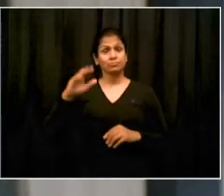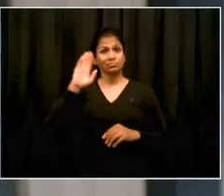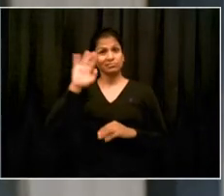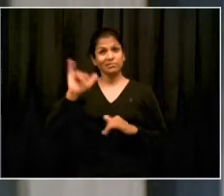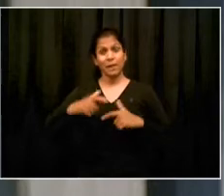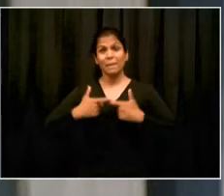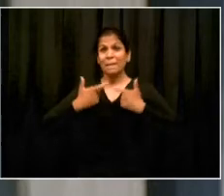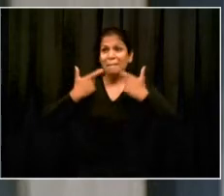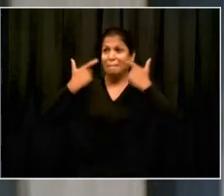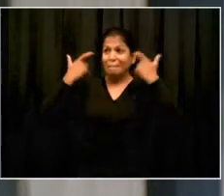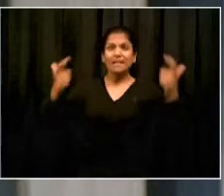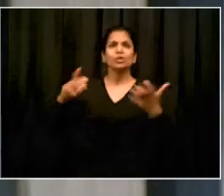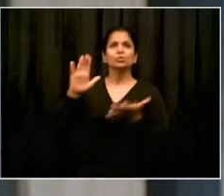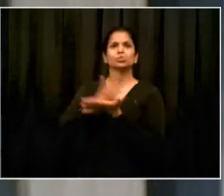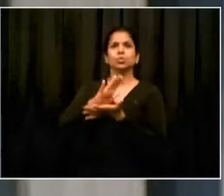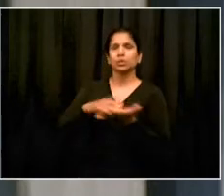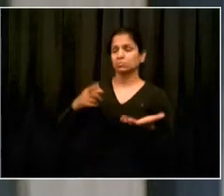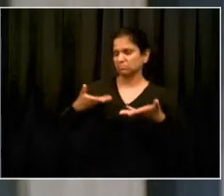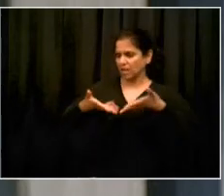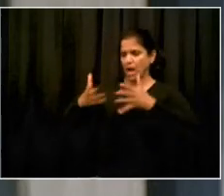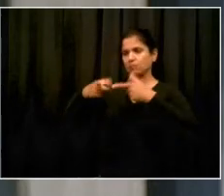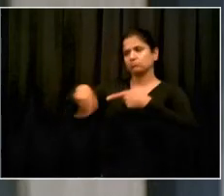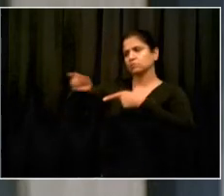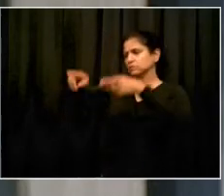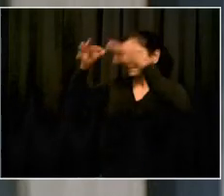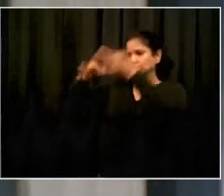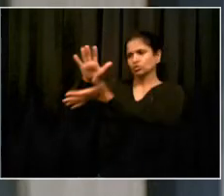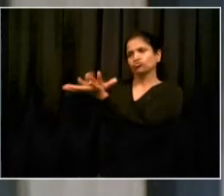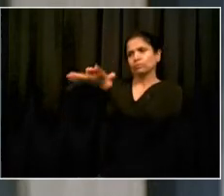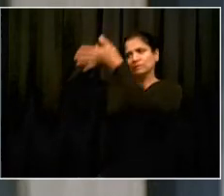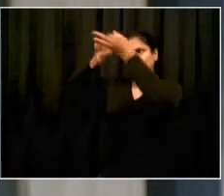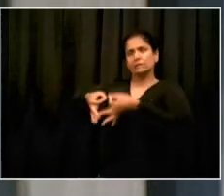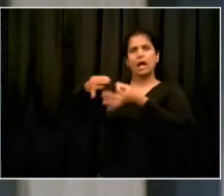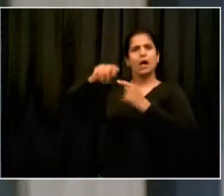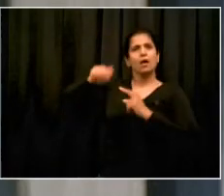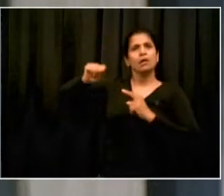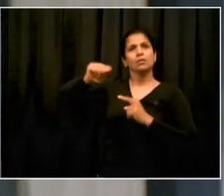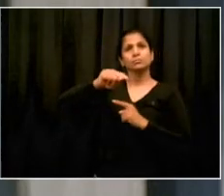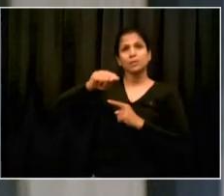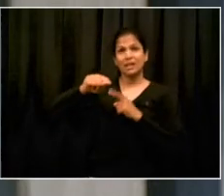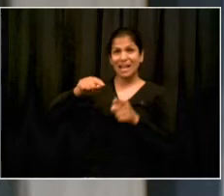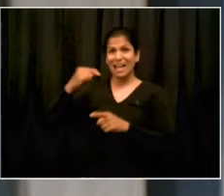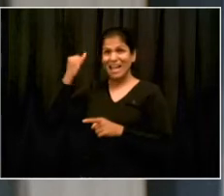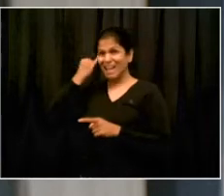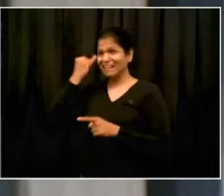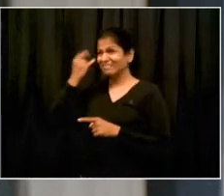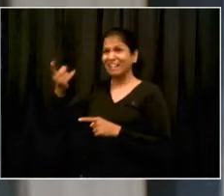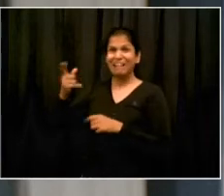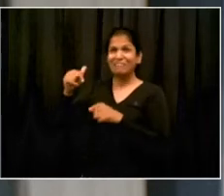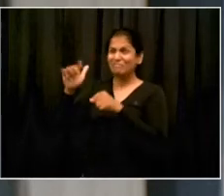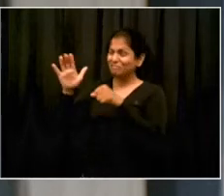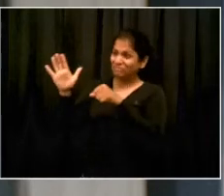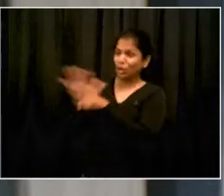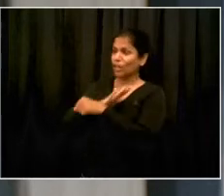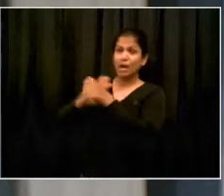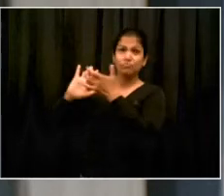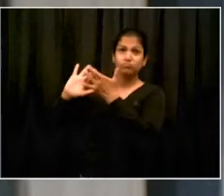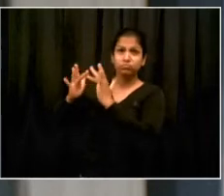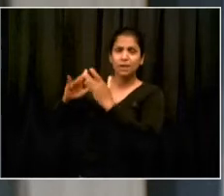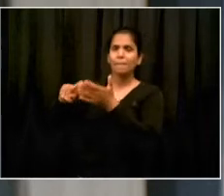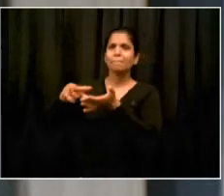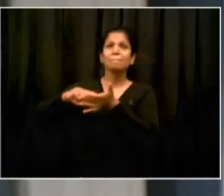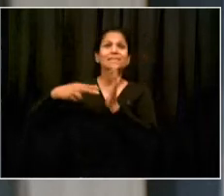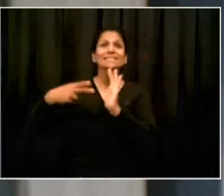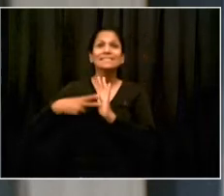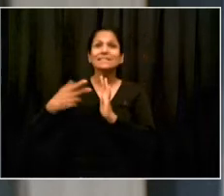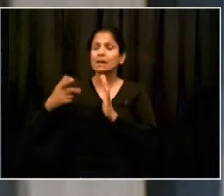no one's on campus, everyone is home, and they're logging in and they're doing their work from somewhere else. Some of our schools have